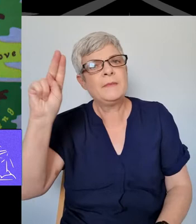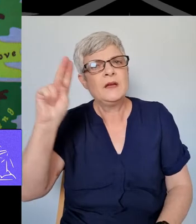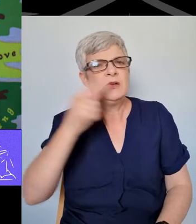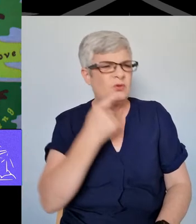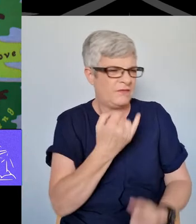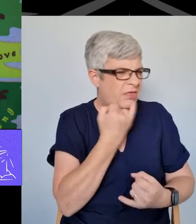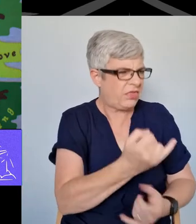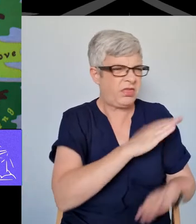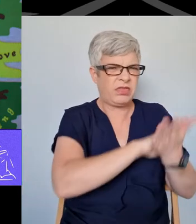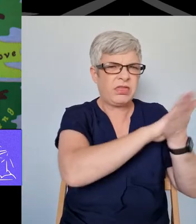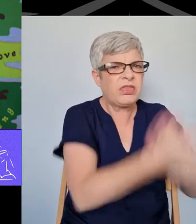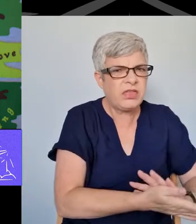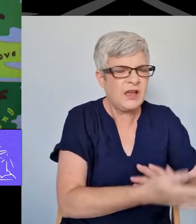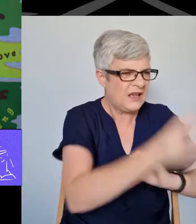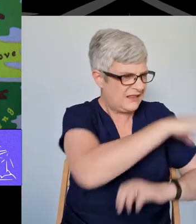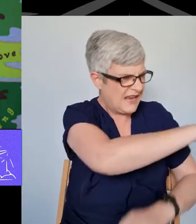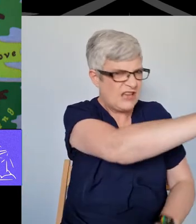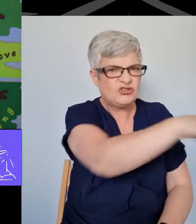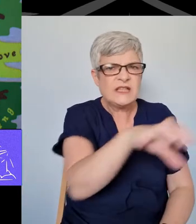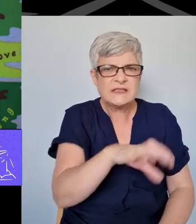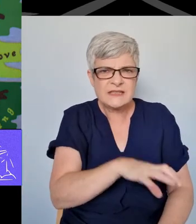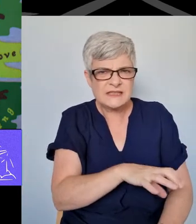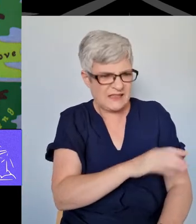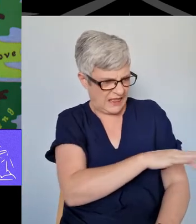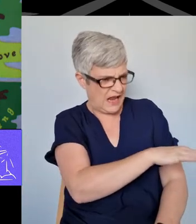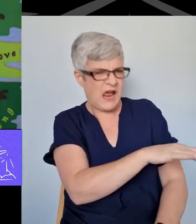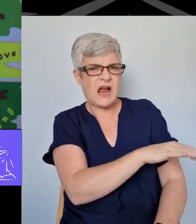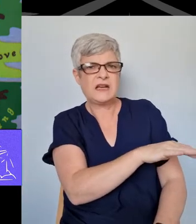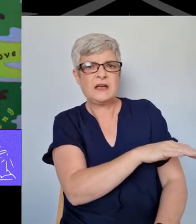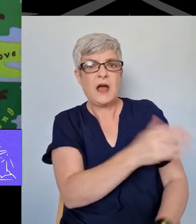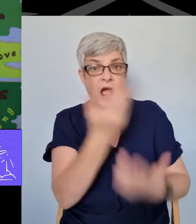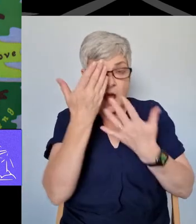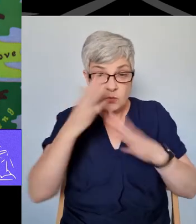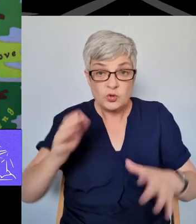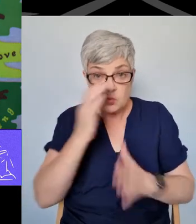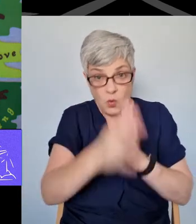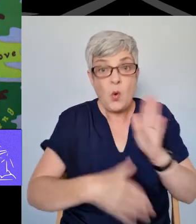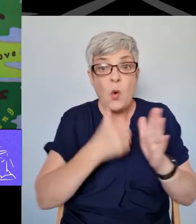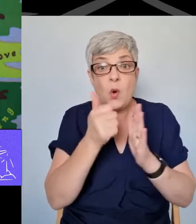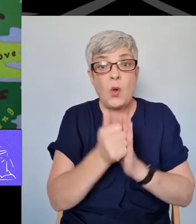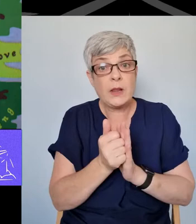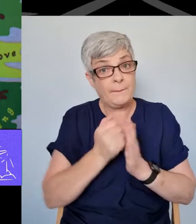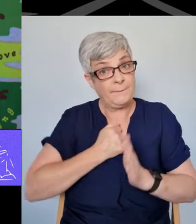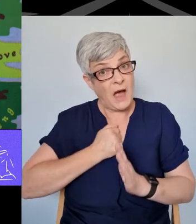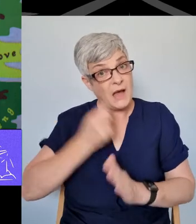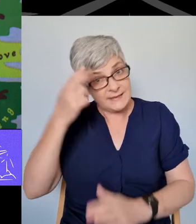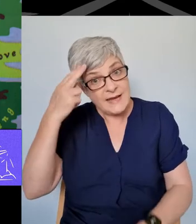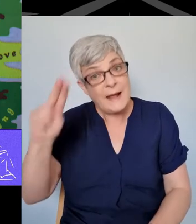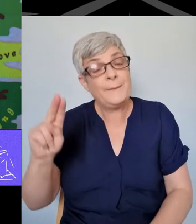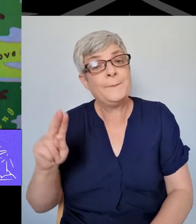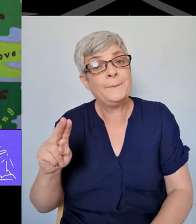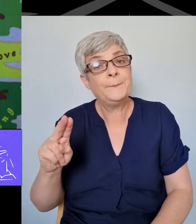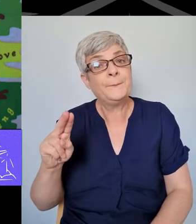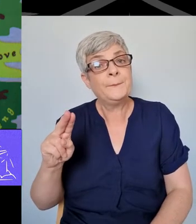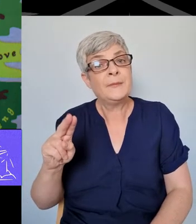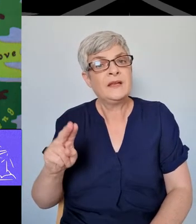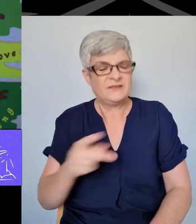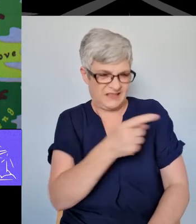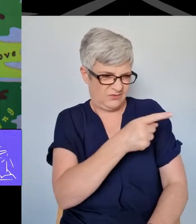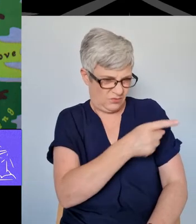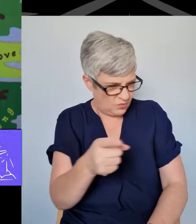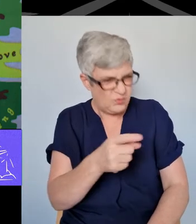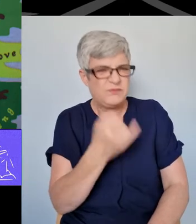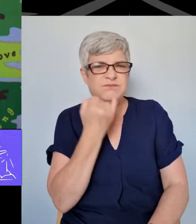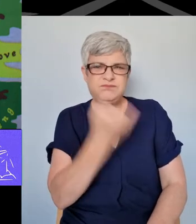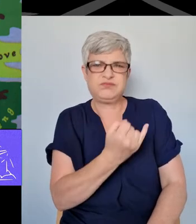profaned among the nations where you have gone. I will show the holiness of my great name, which has been profaned among